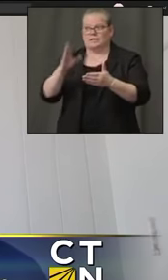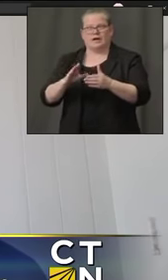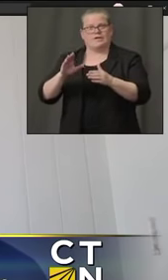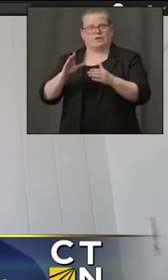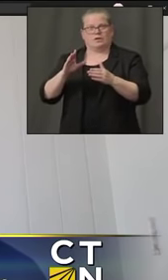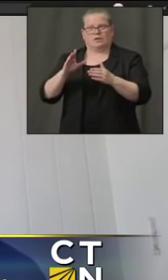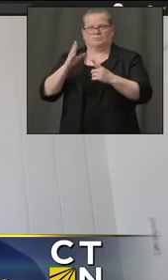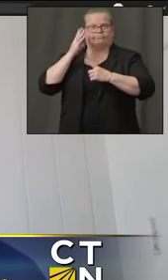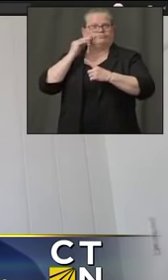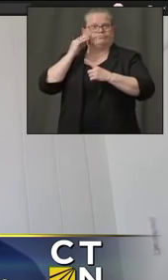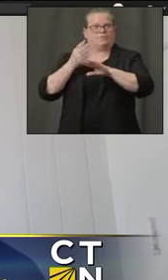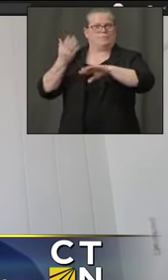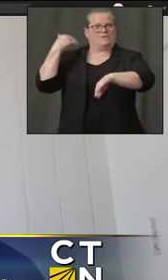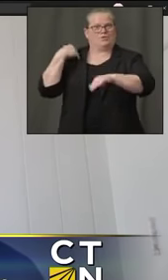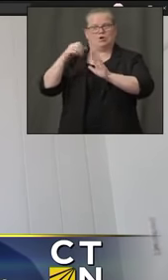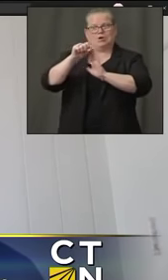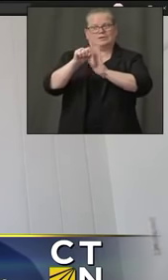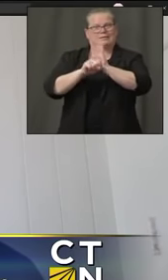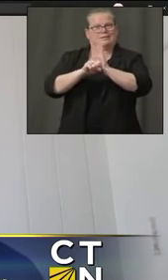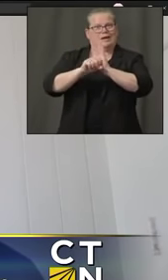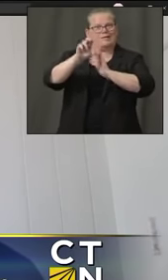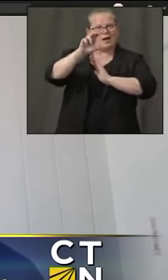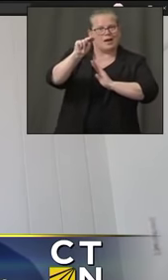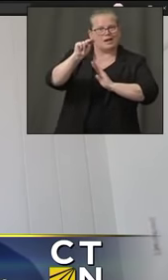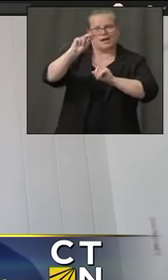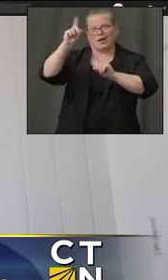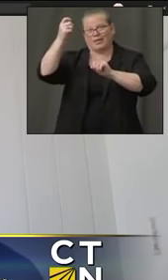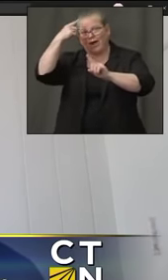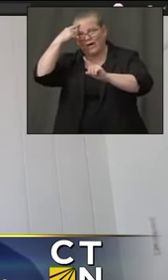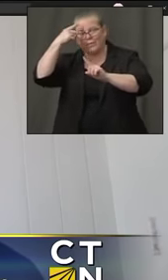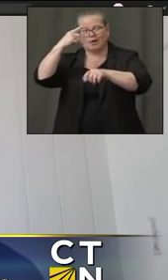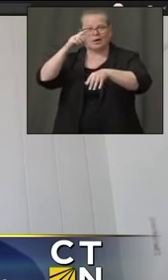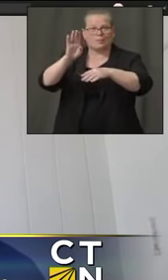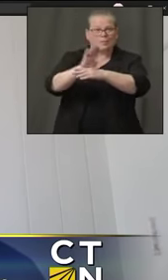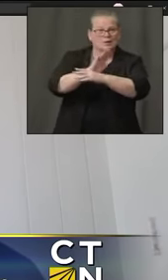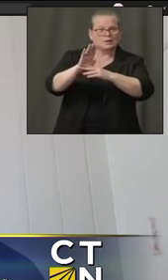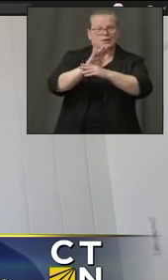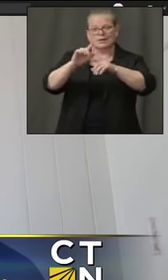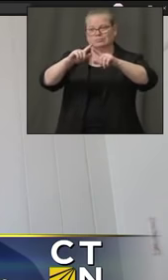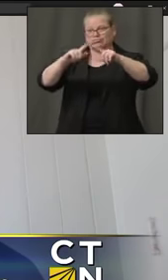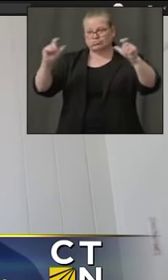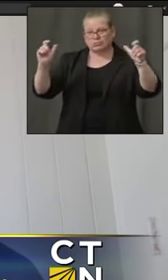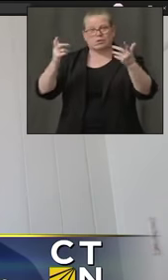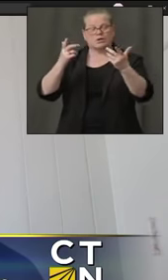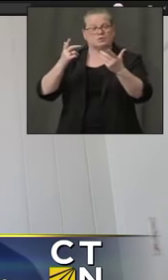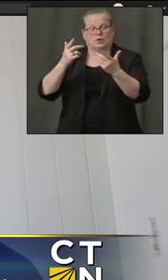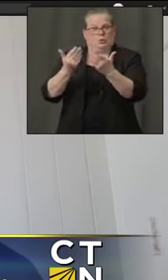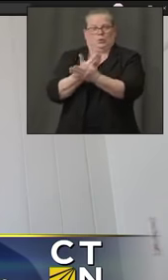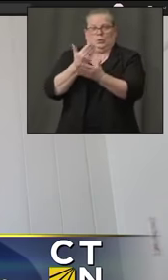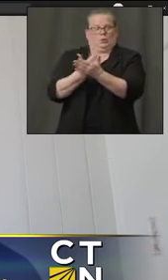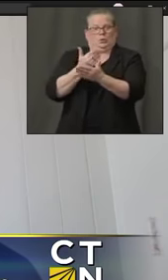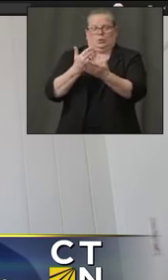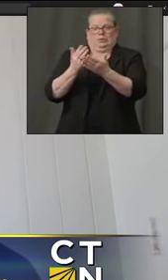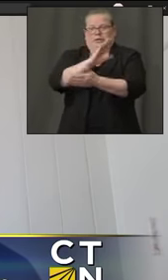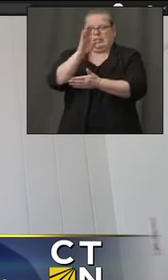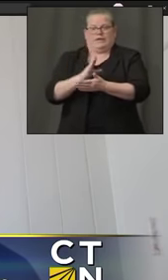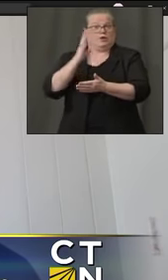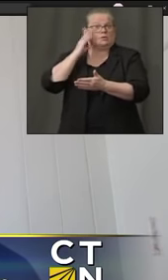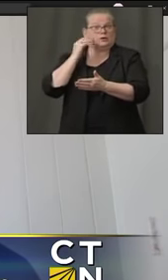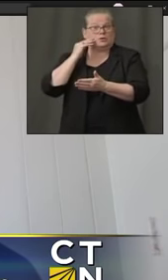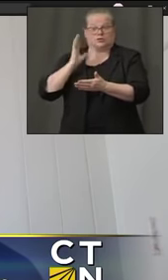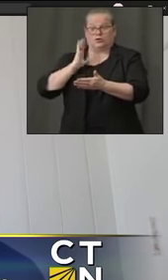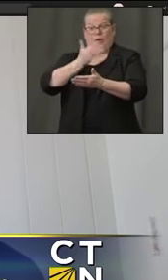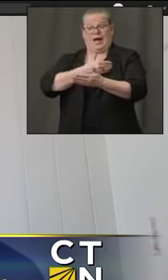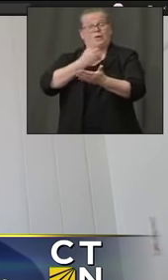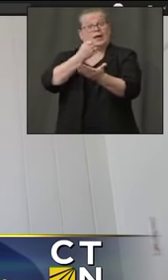linking that to, our efforts to essentially re-engineer our entire economy as we move into this reopening phase, and link